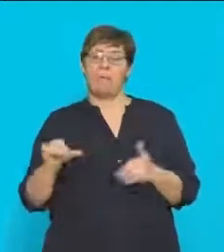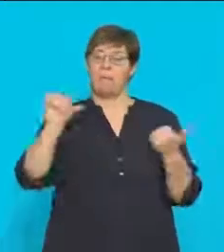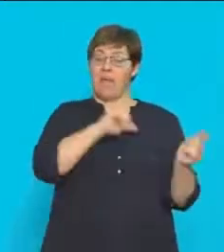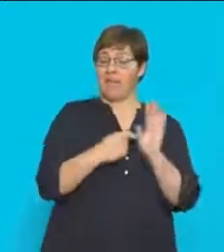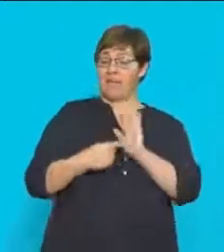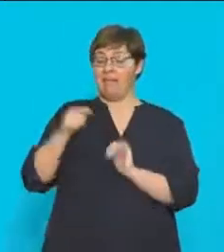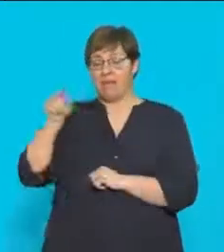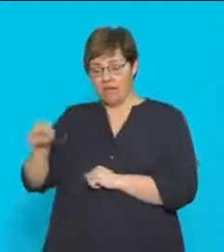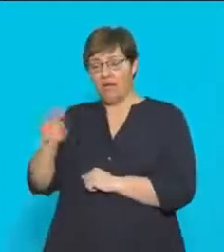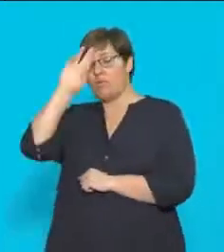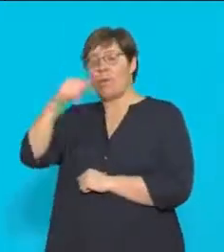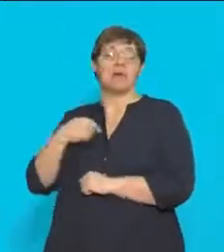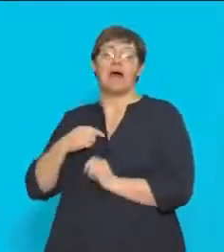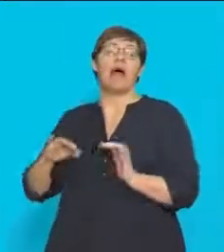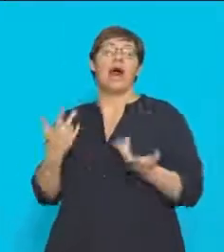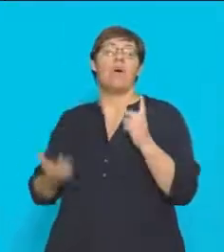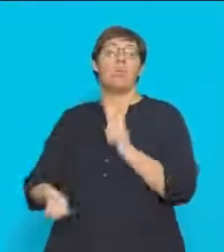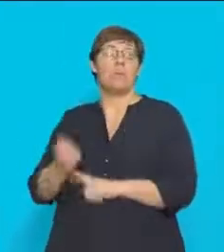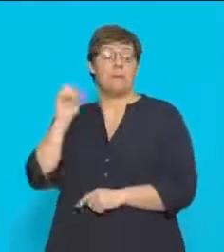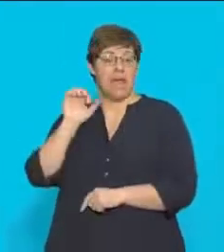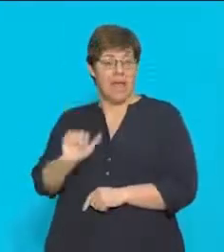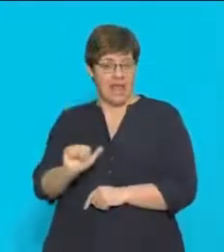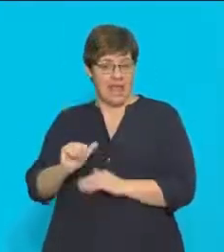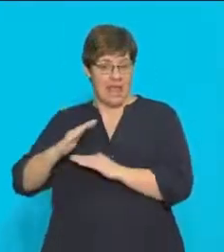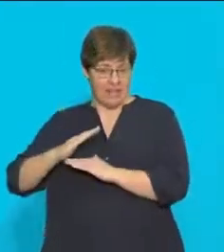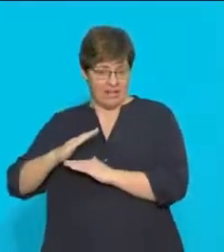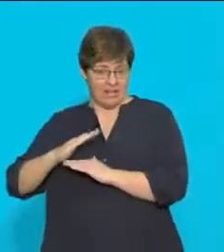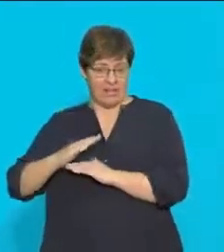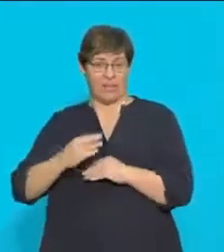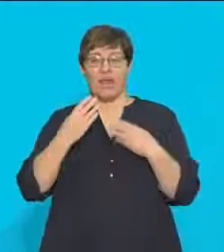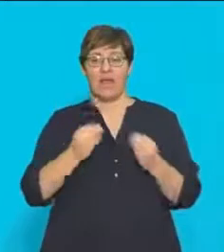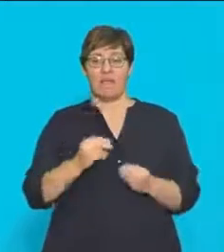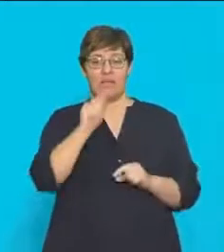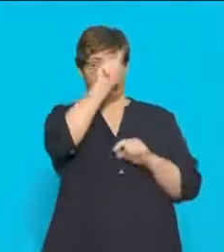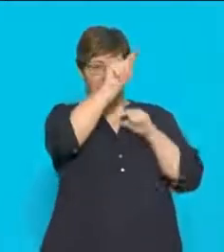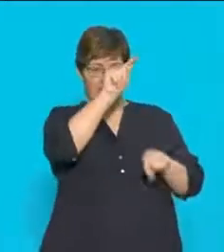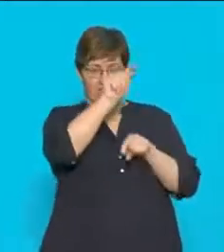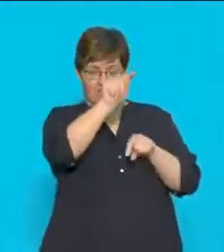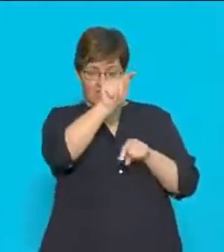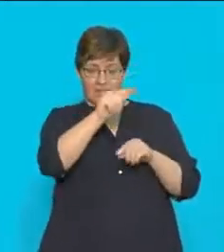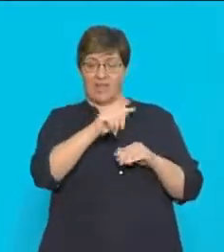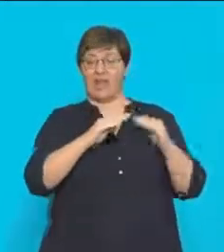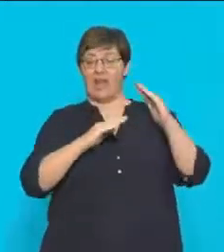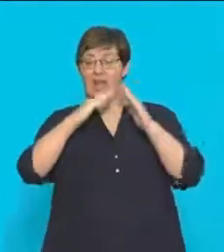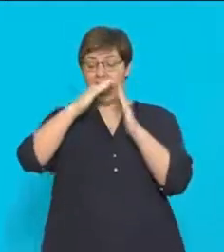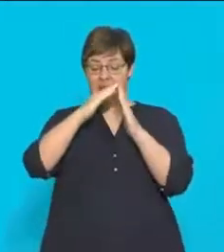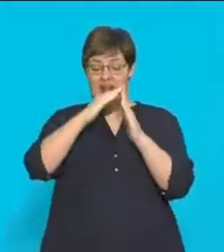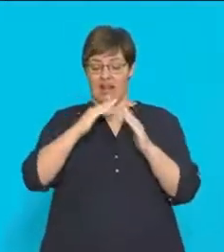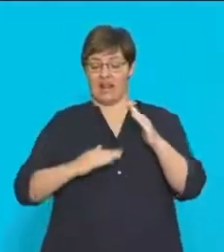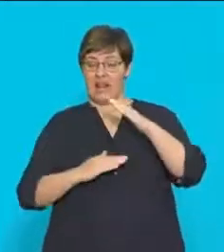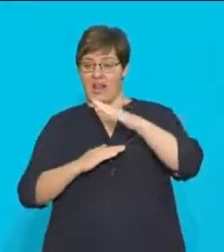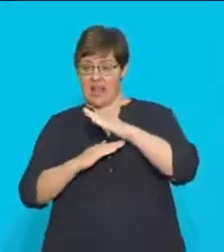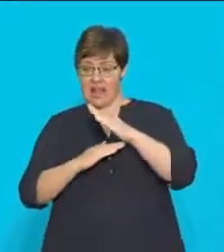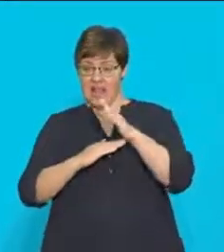ourselves how we're going to find angle A, we have these two angles, and A is the third